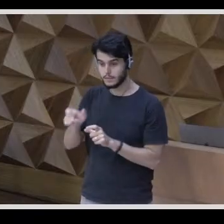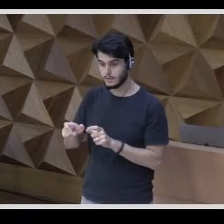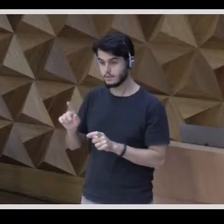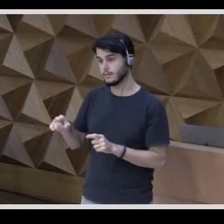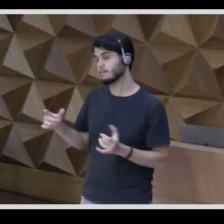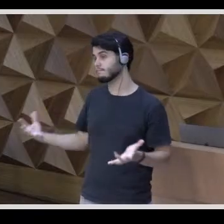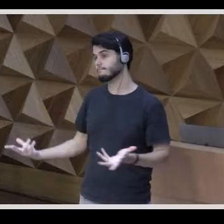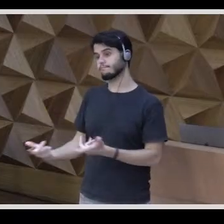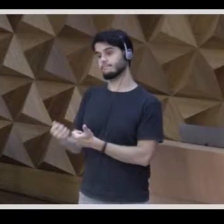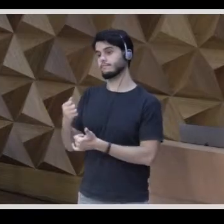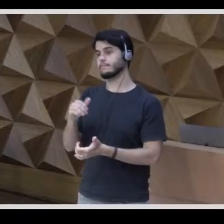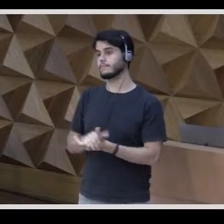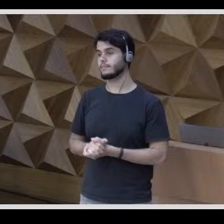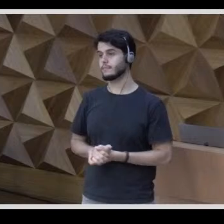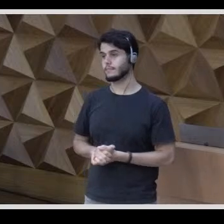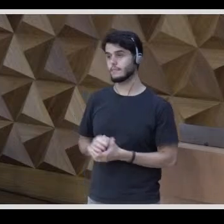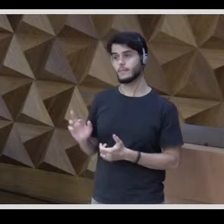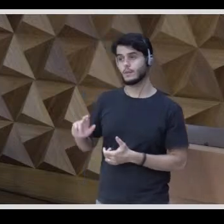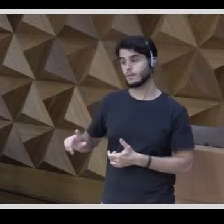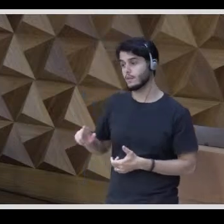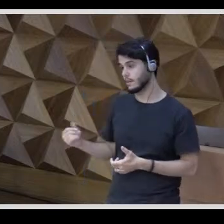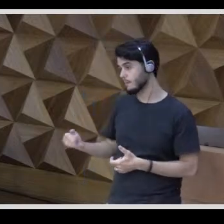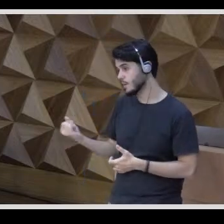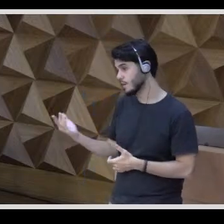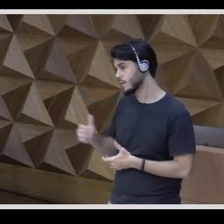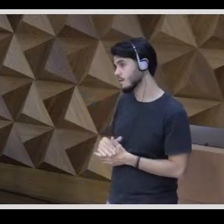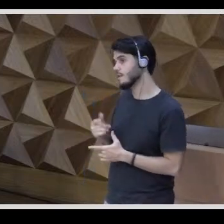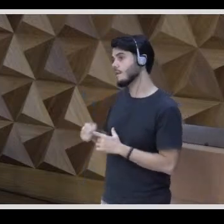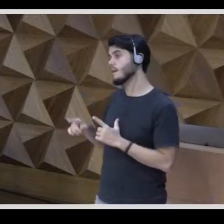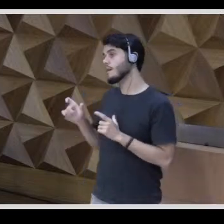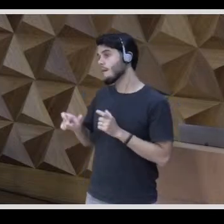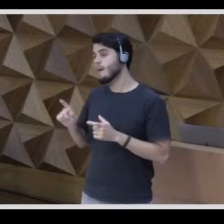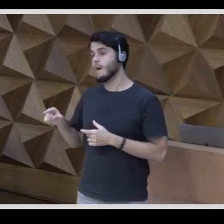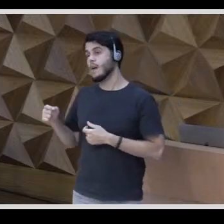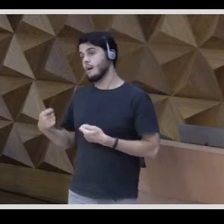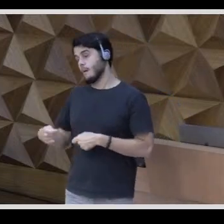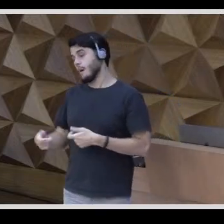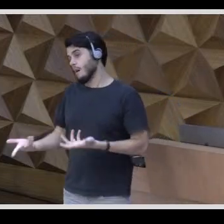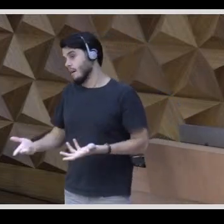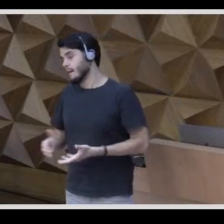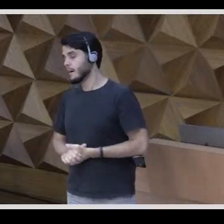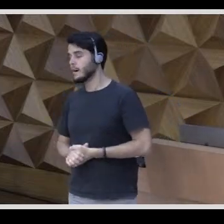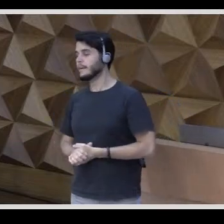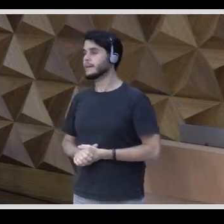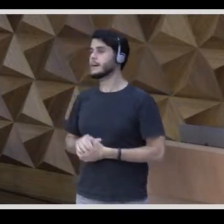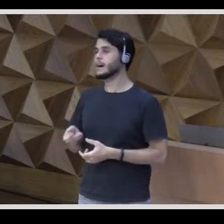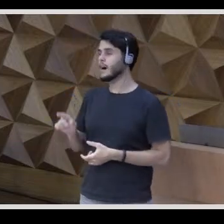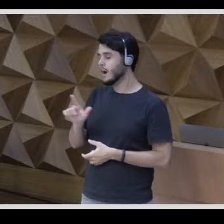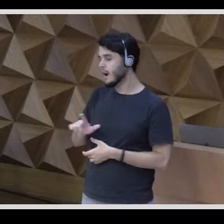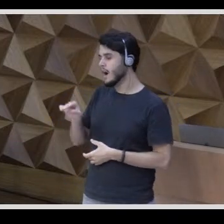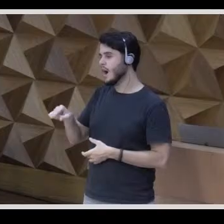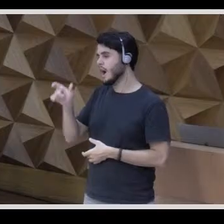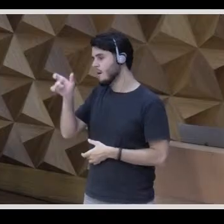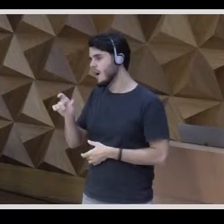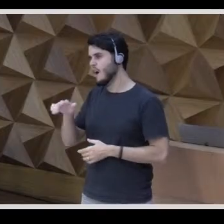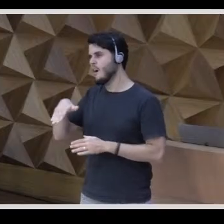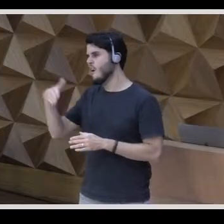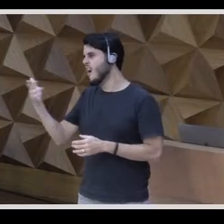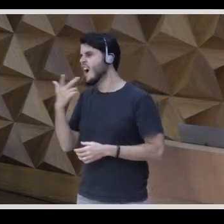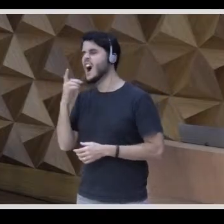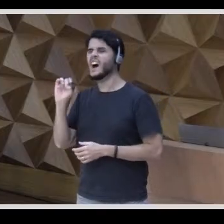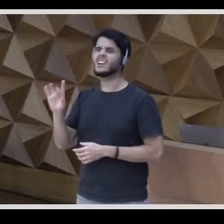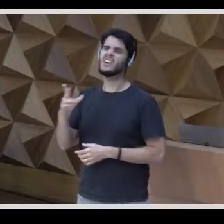that fundamentally that's a need for them, even though from the outside we may say, well, that's just a want. So I think there is a